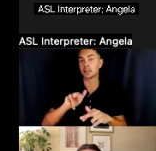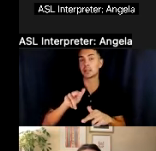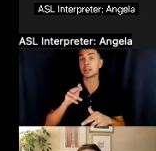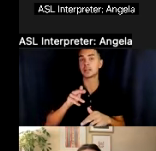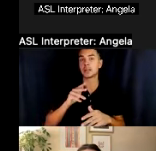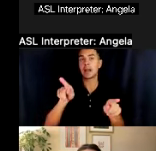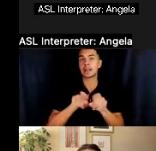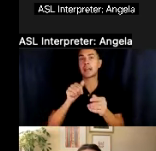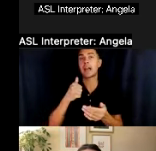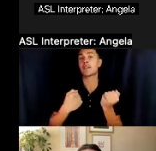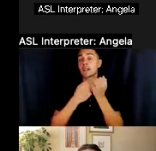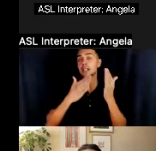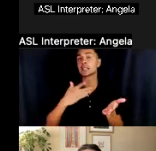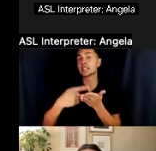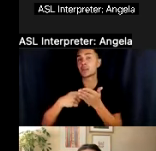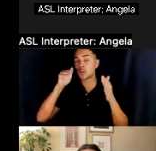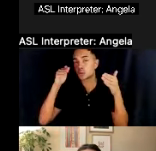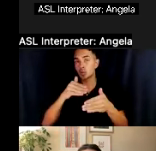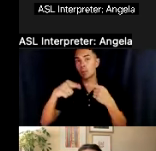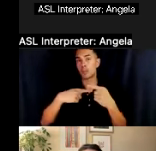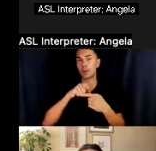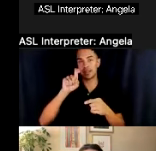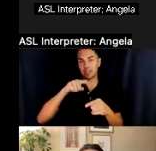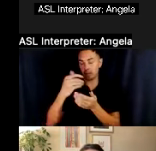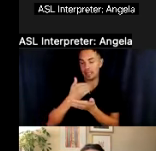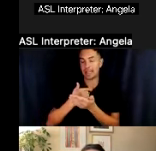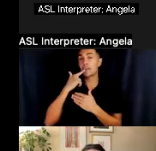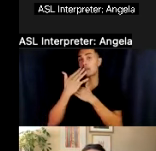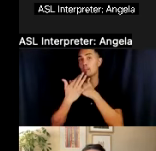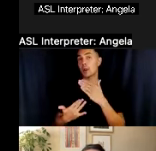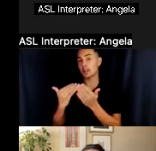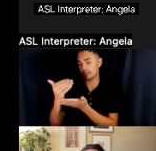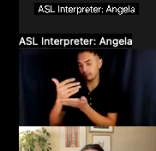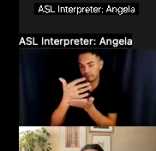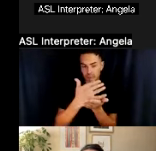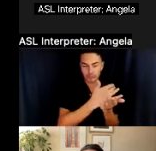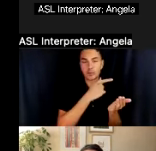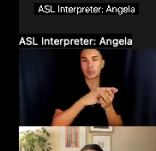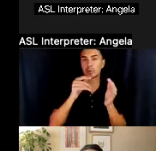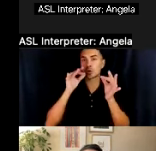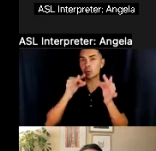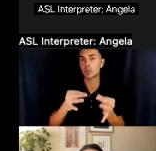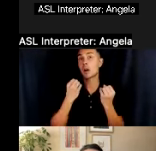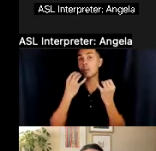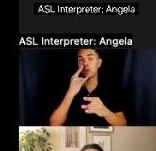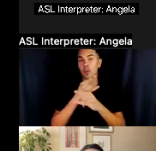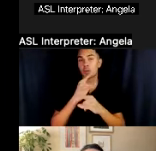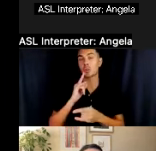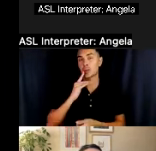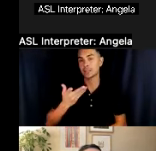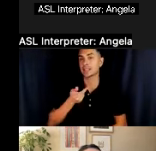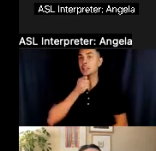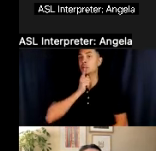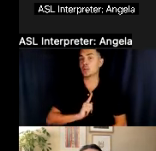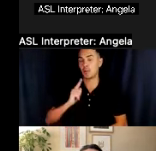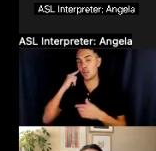Advocates sometimes have concerns about the need to collect blood samples to determine how much alcohol was ingested for